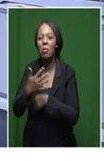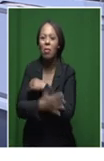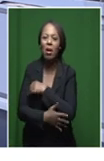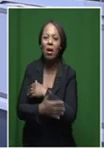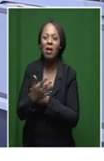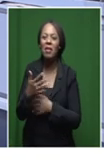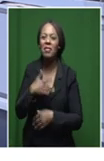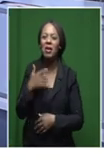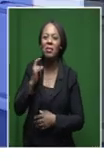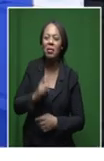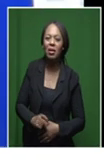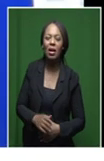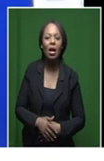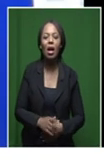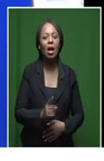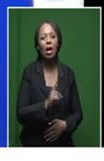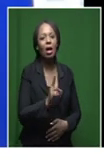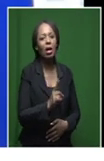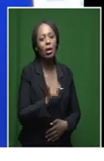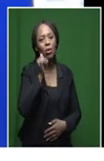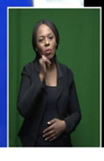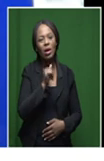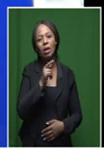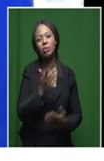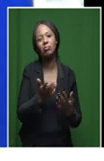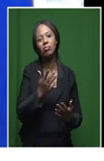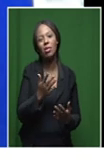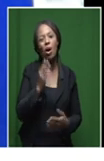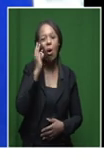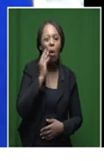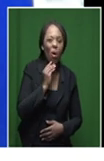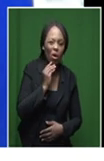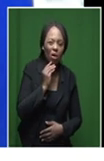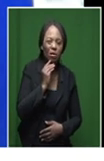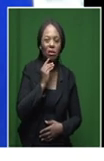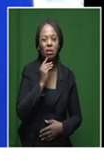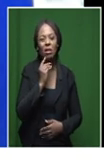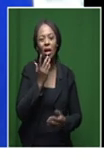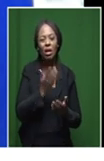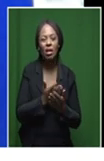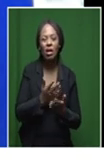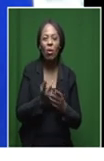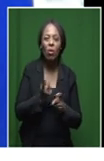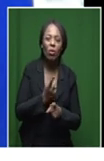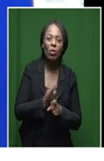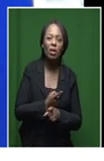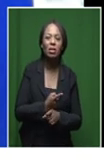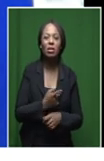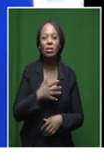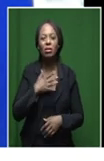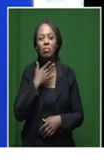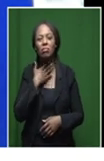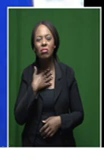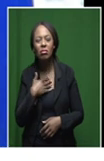wear and tear. So as you get older, you get a little bit of inflammation and the cartilage gets a bit dehydrated and starts wearing